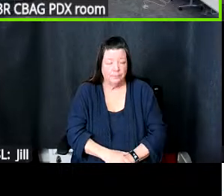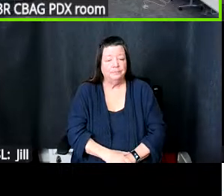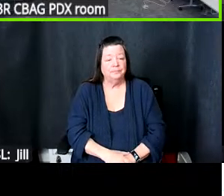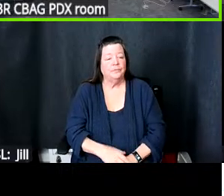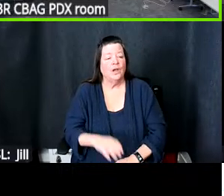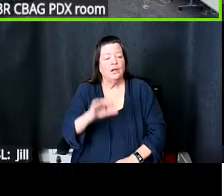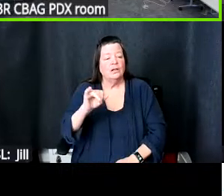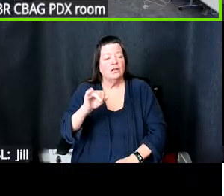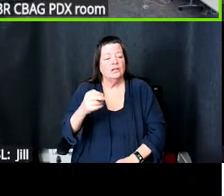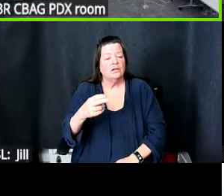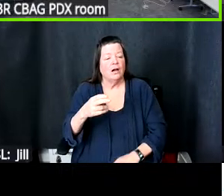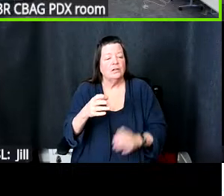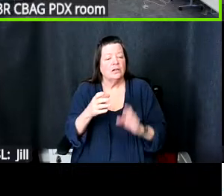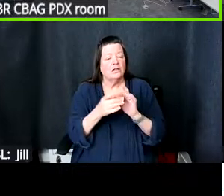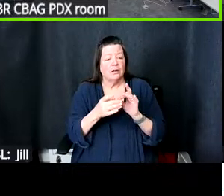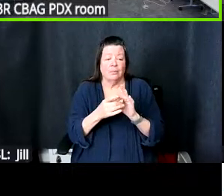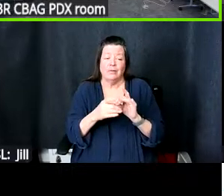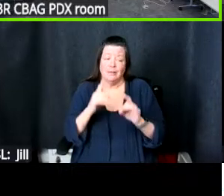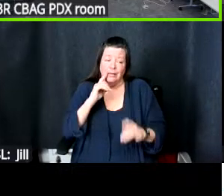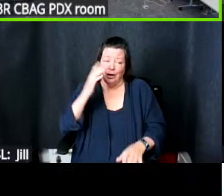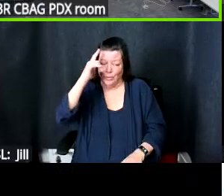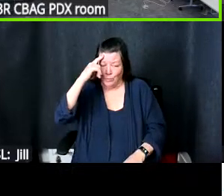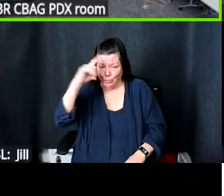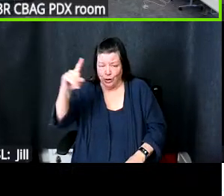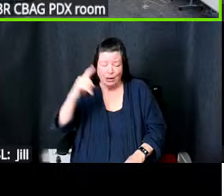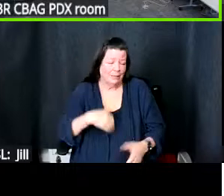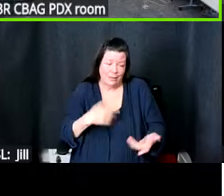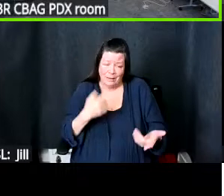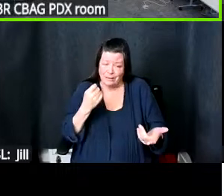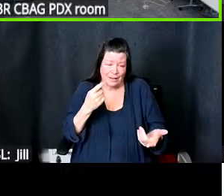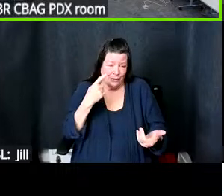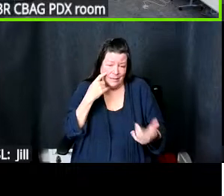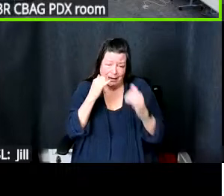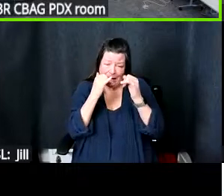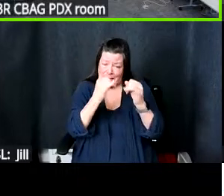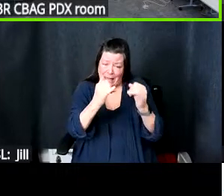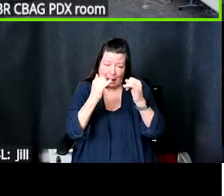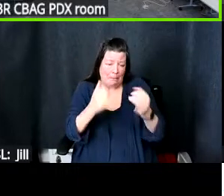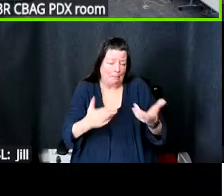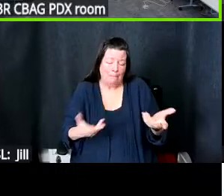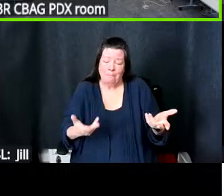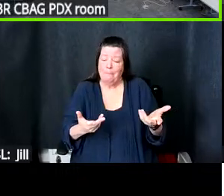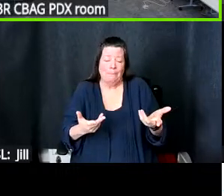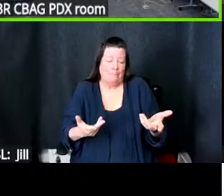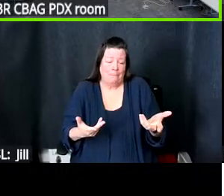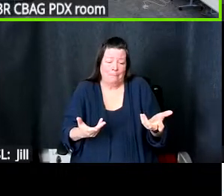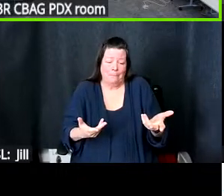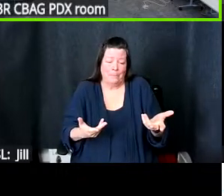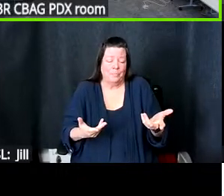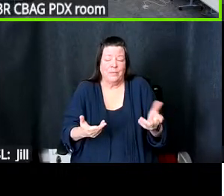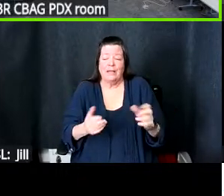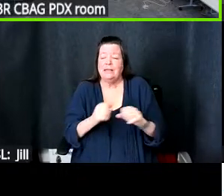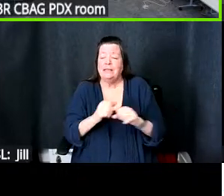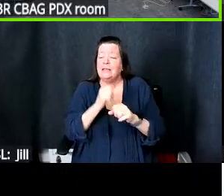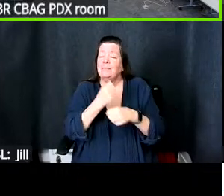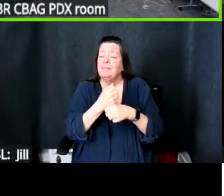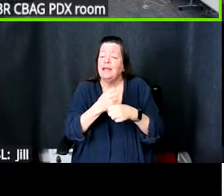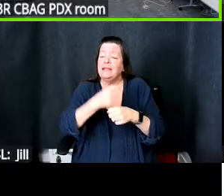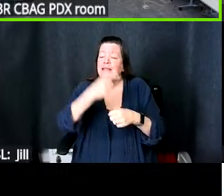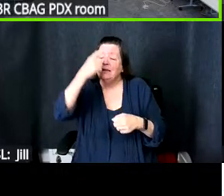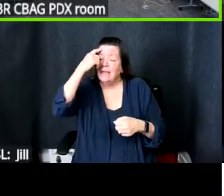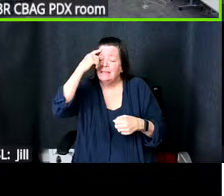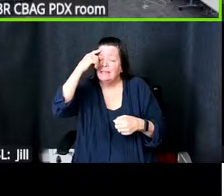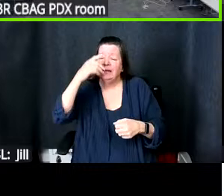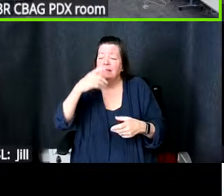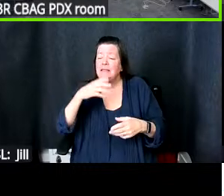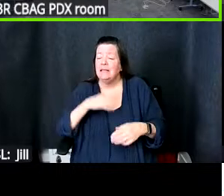Josh's comments I thought were brilliant because I was thinking the same thing. You know, it does make sense to take 7, 8,